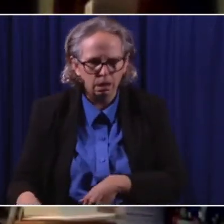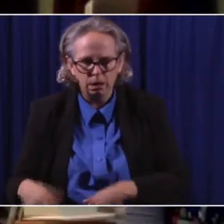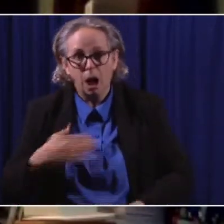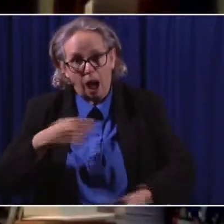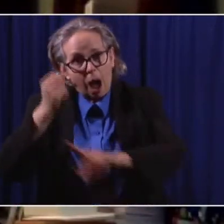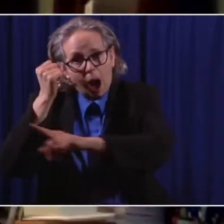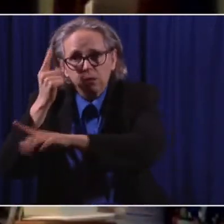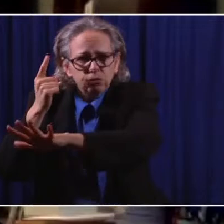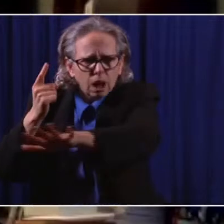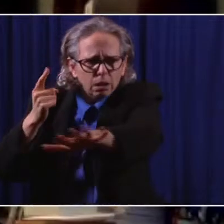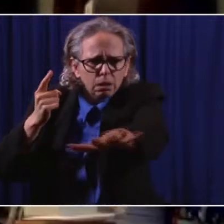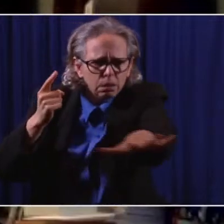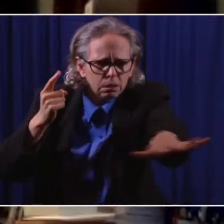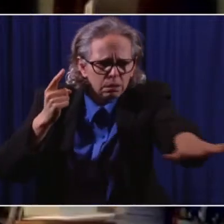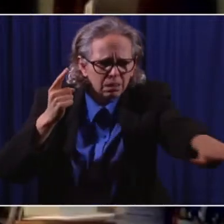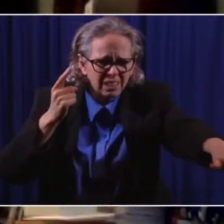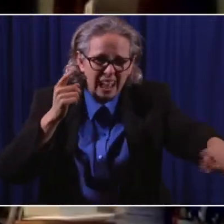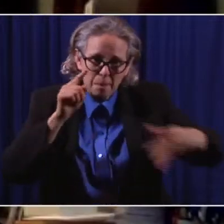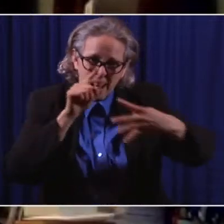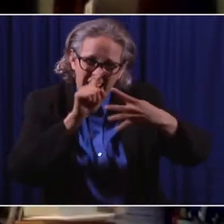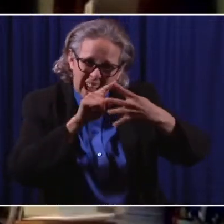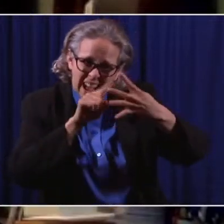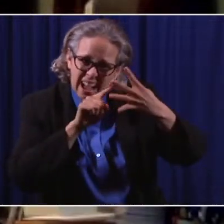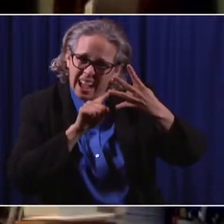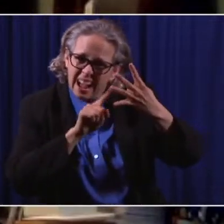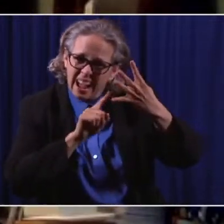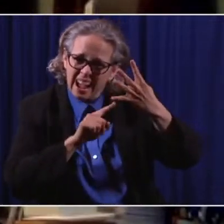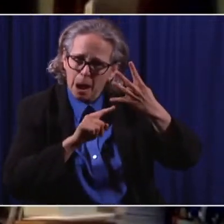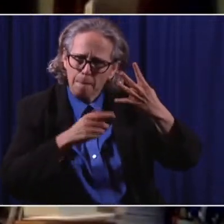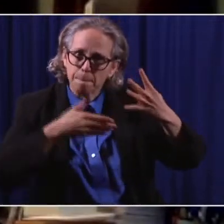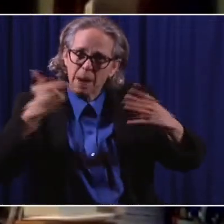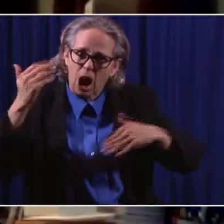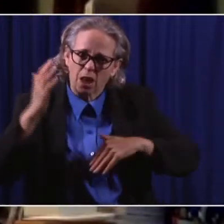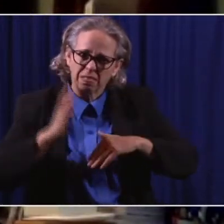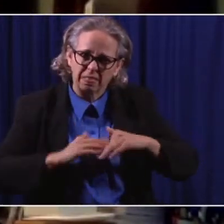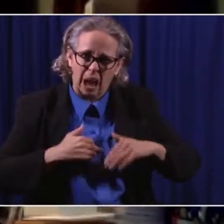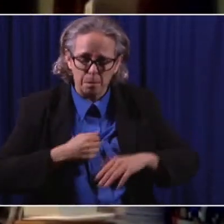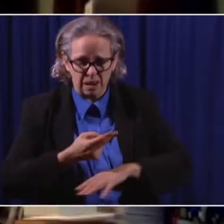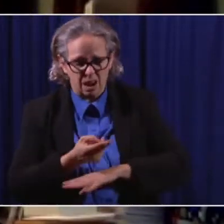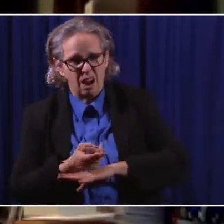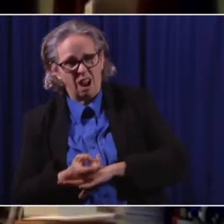those days in a heartbeat compared to getting this disease.